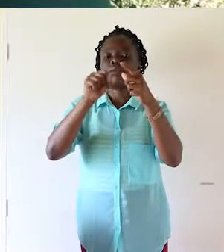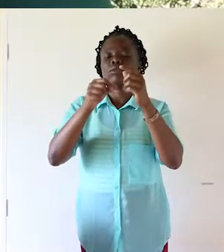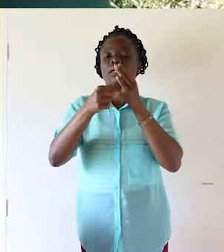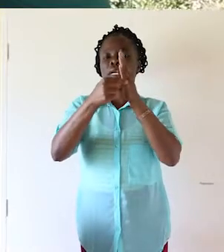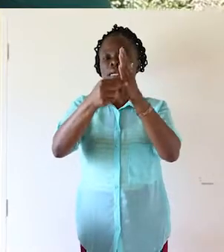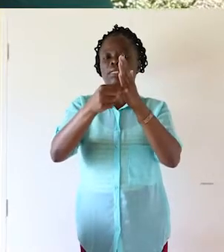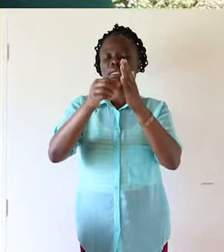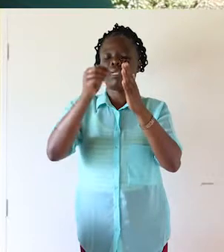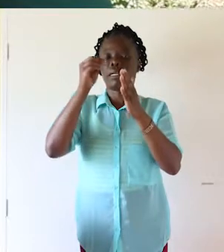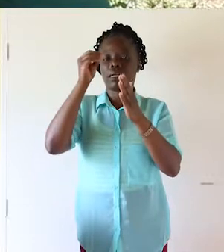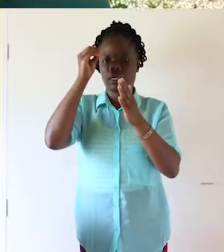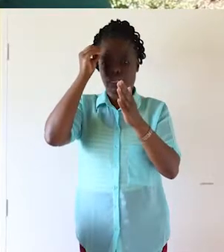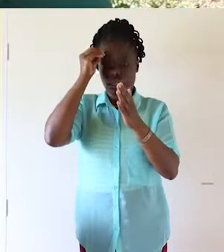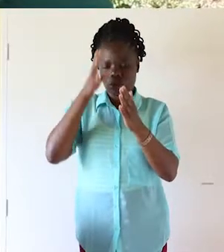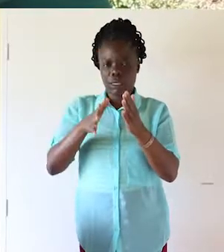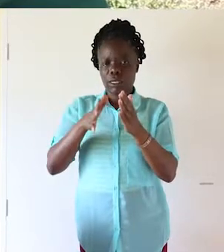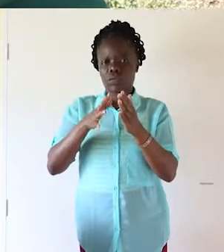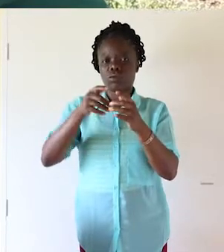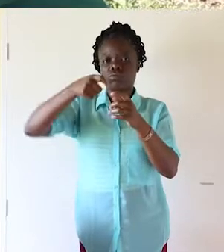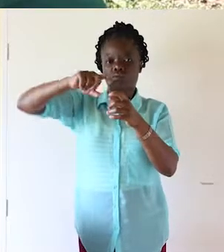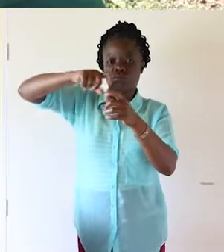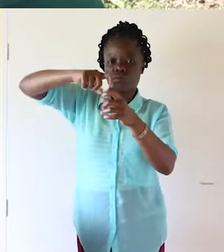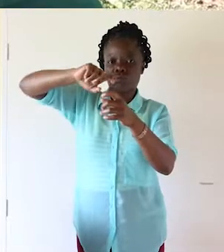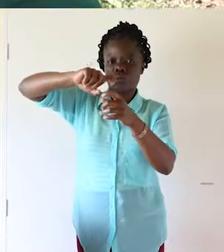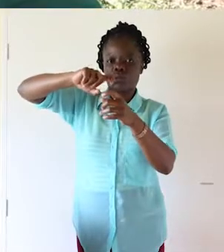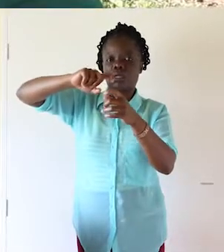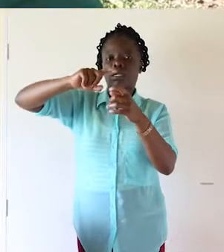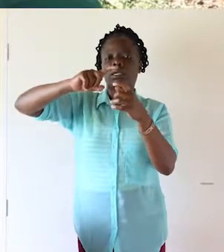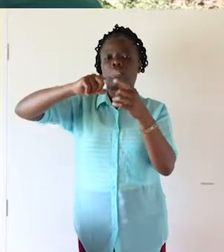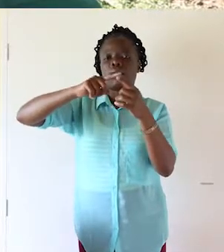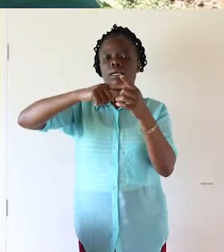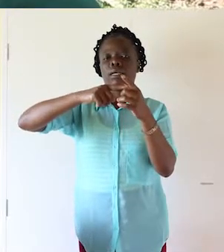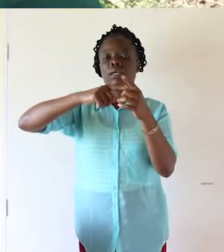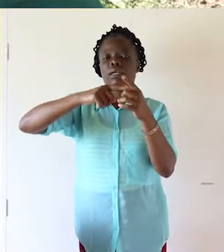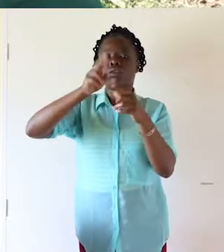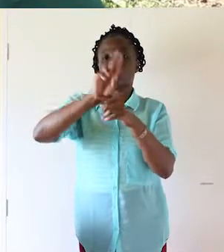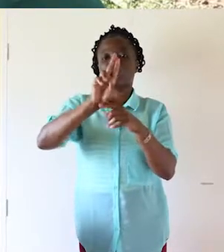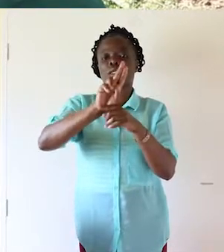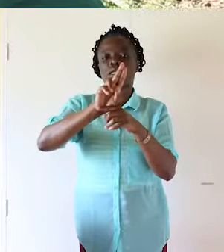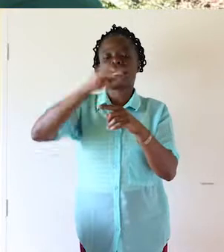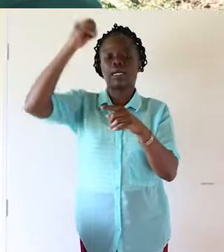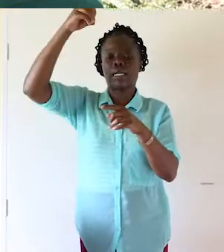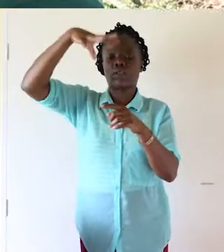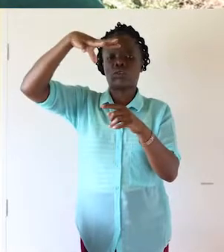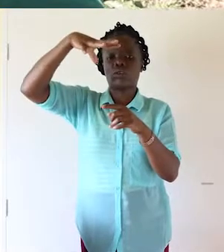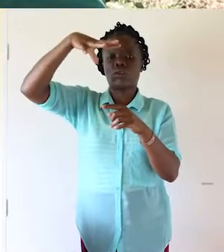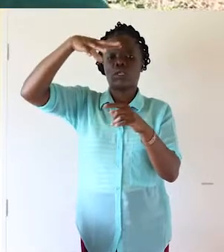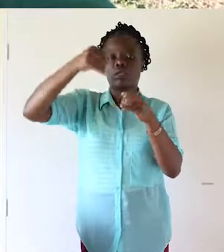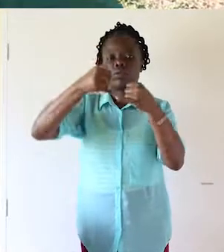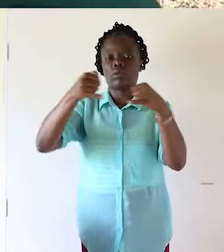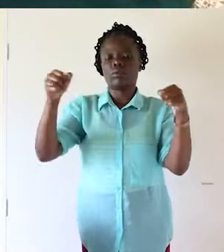the learner to drill holes for small nuts and bolts using an electrical